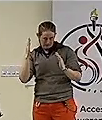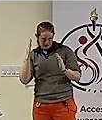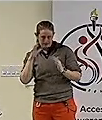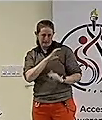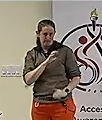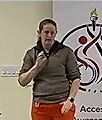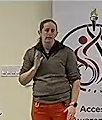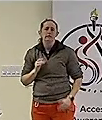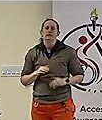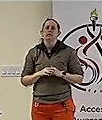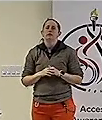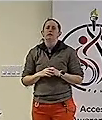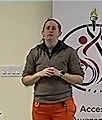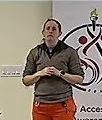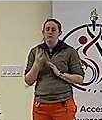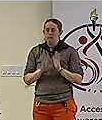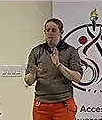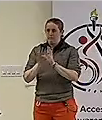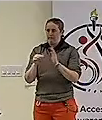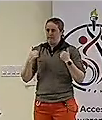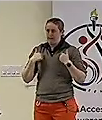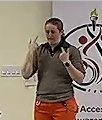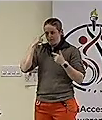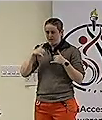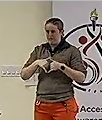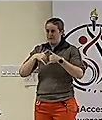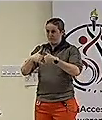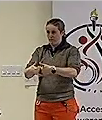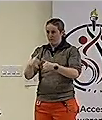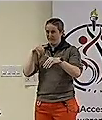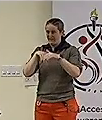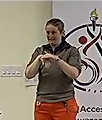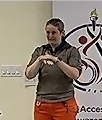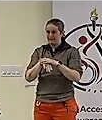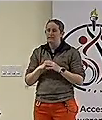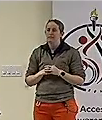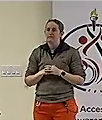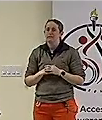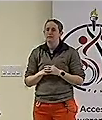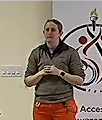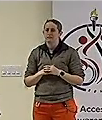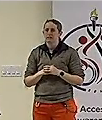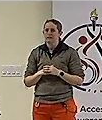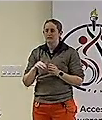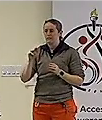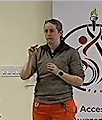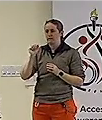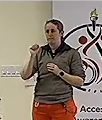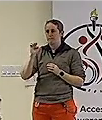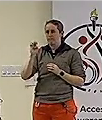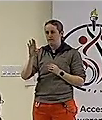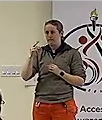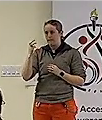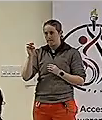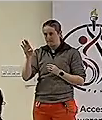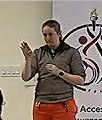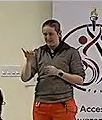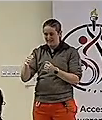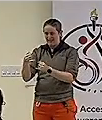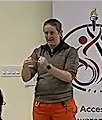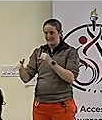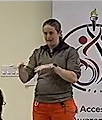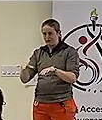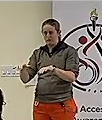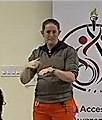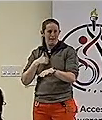Committee selecting me to receive the Access Award as part of the Mel Hebb Hourglass Action is truly something